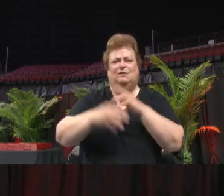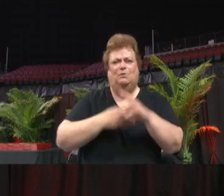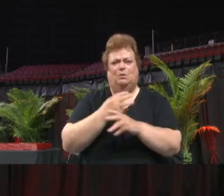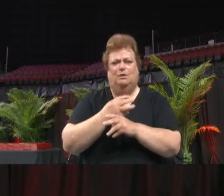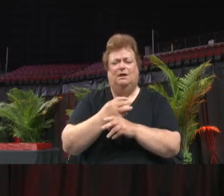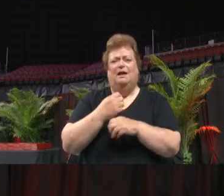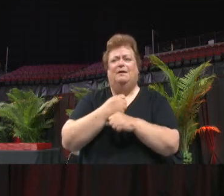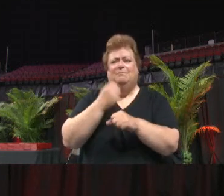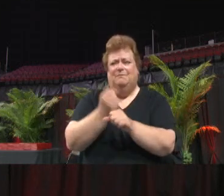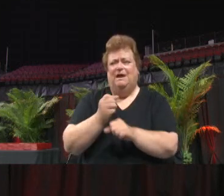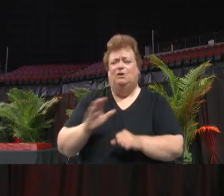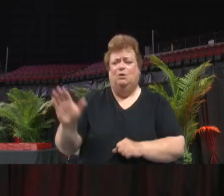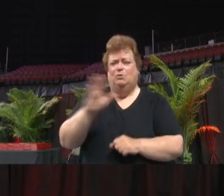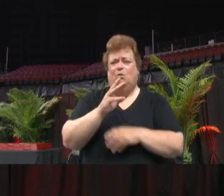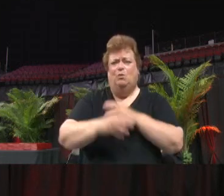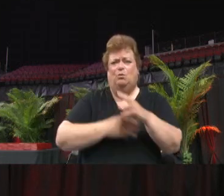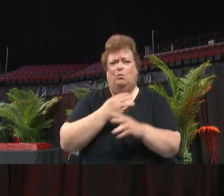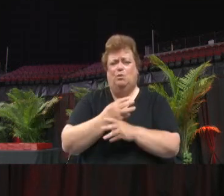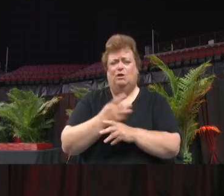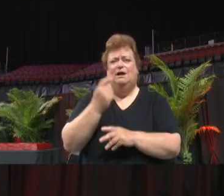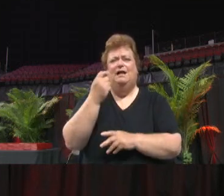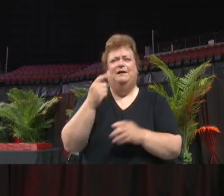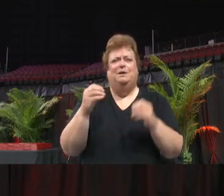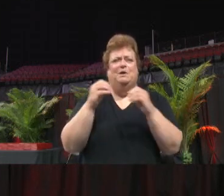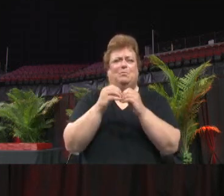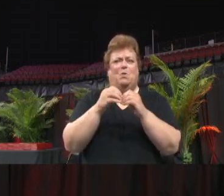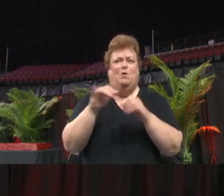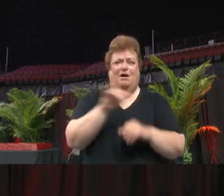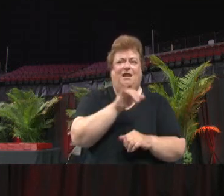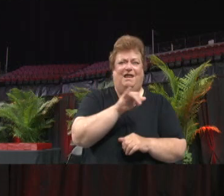world a little more like Lincoln High.